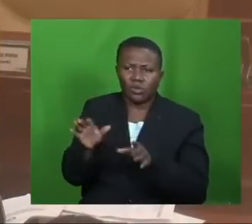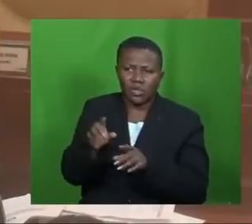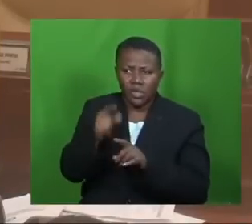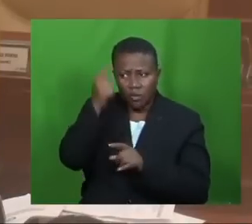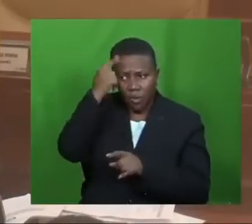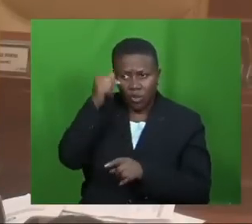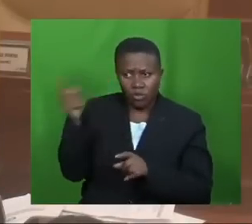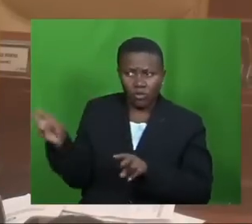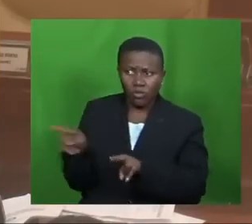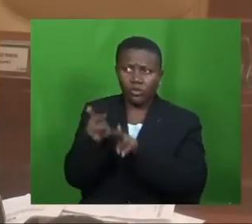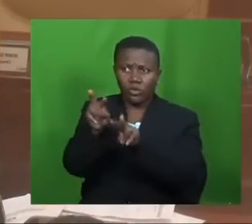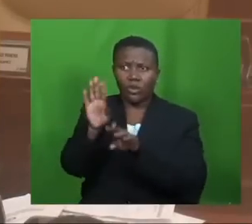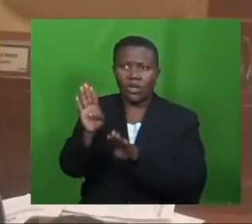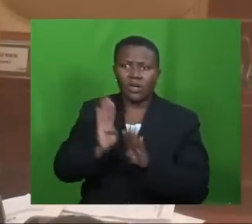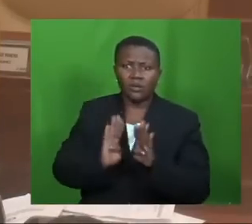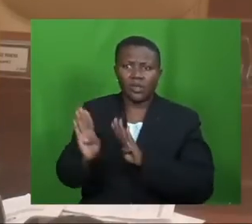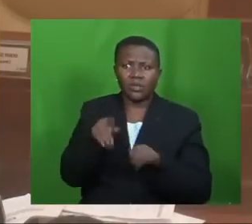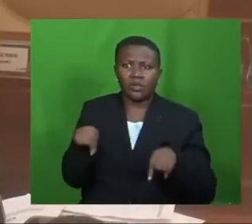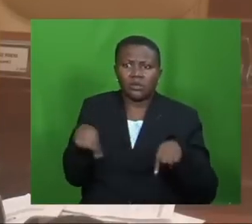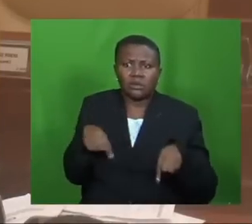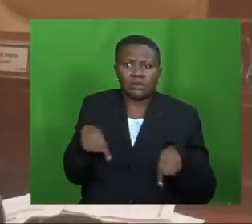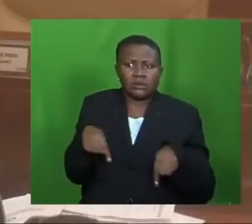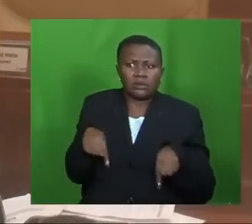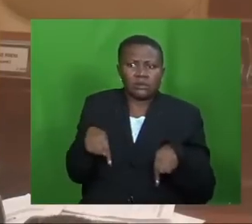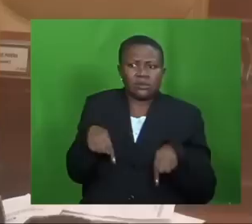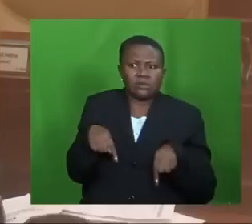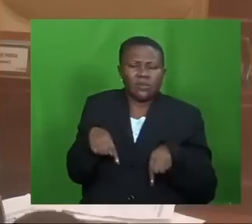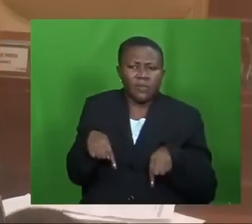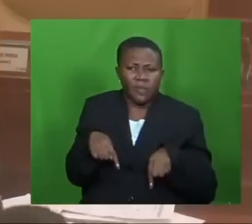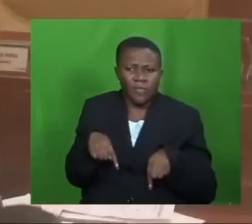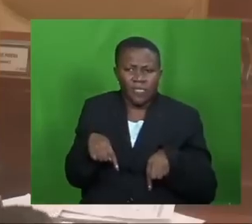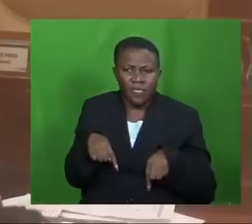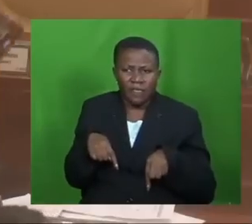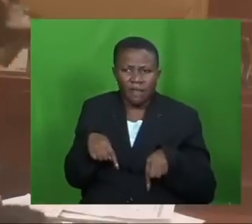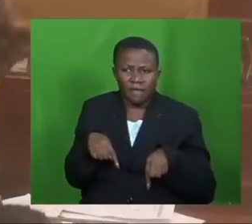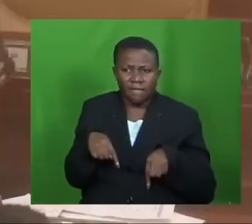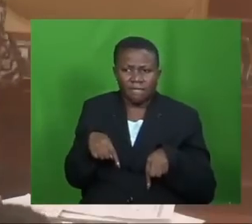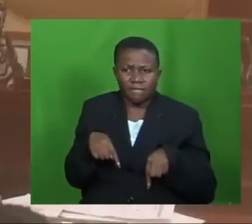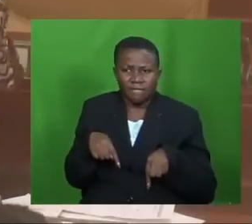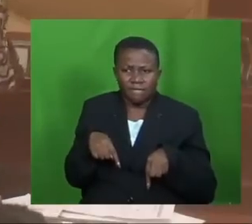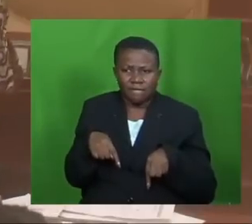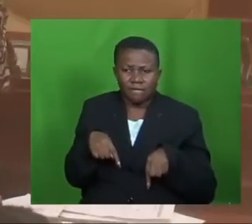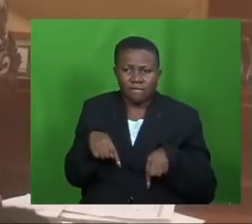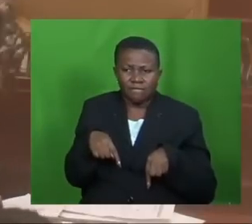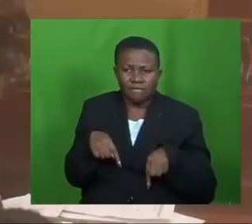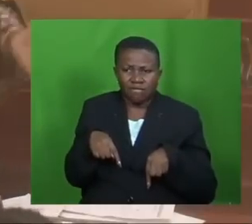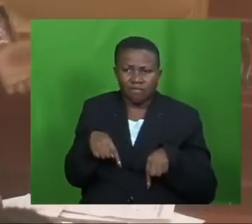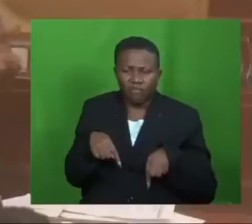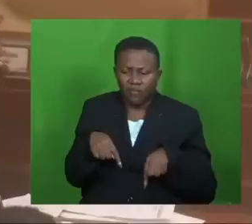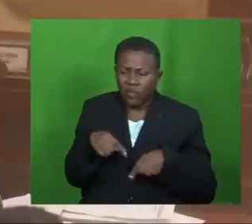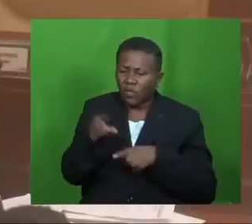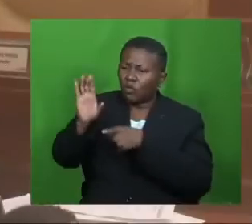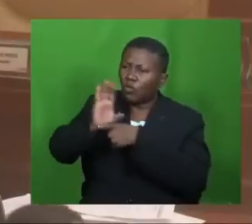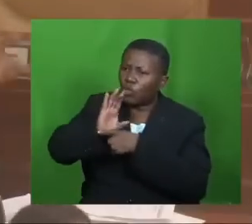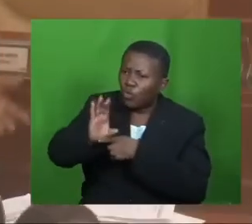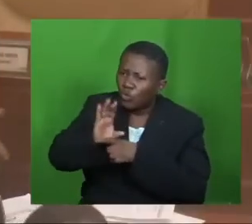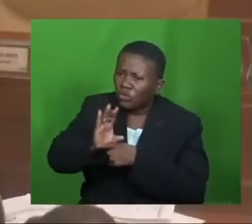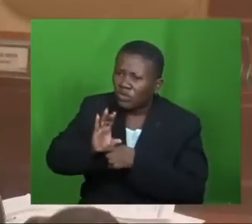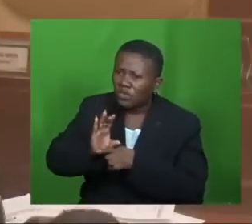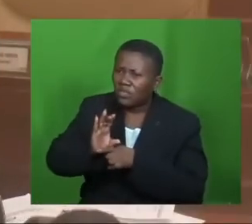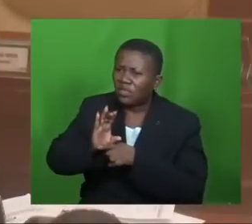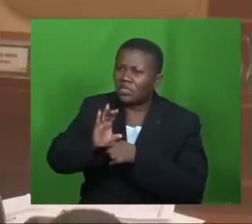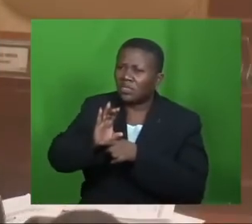it goes back to our coach. It takes the coach, it takes the playing body, the technical team, and all of